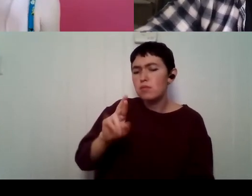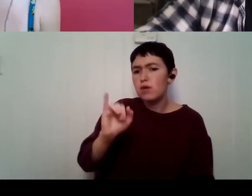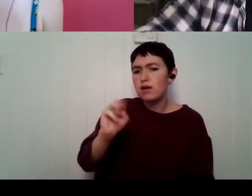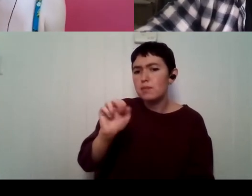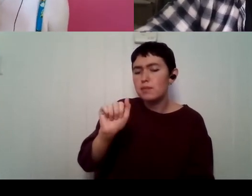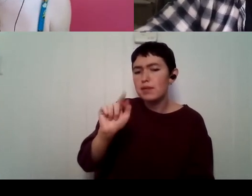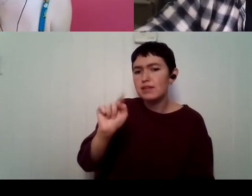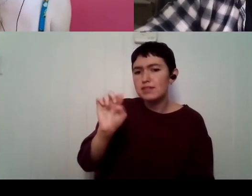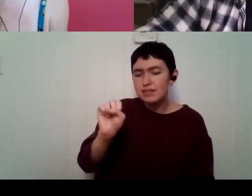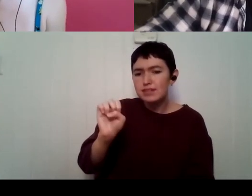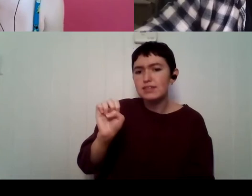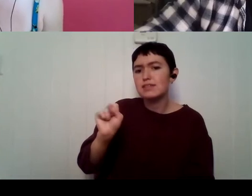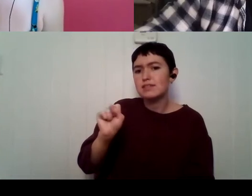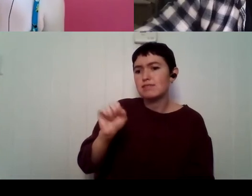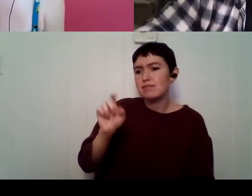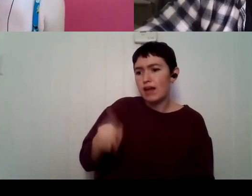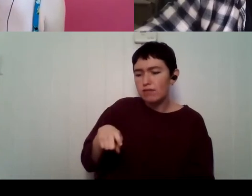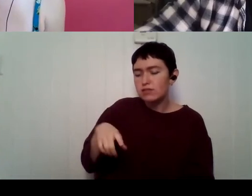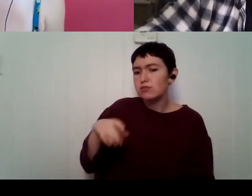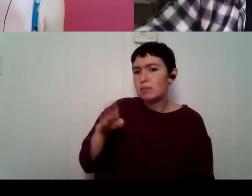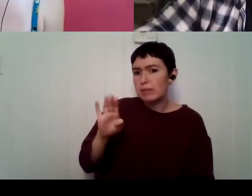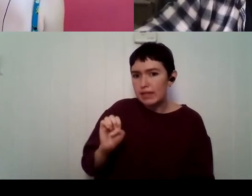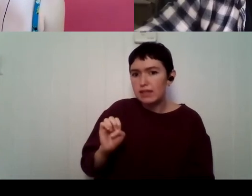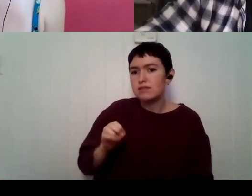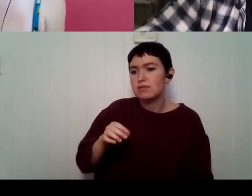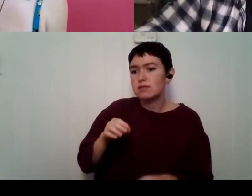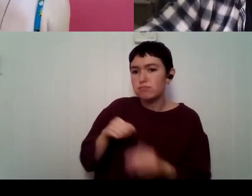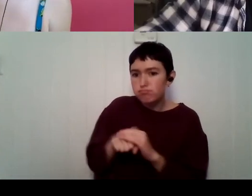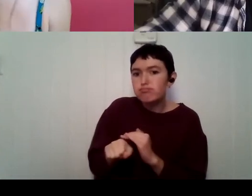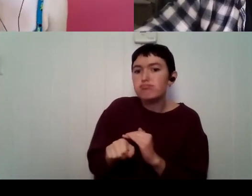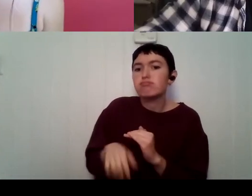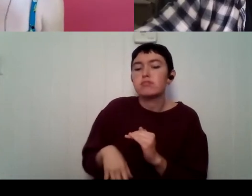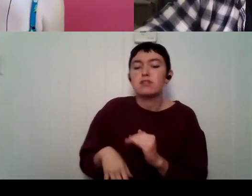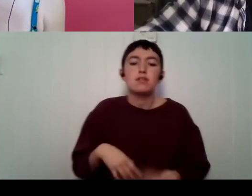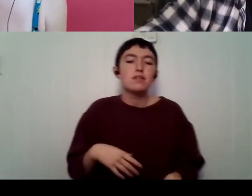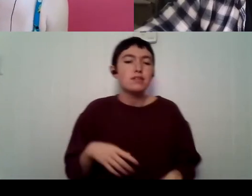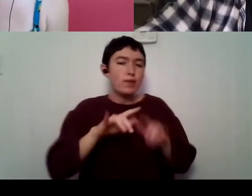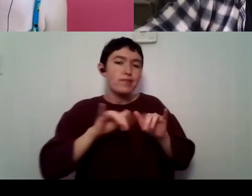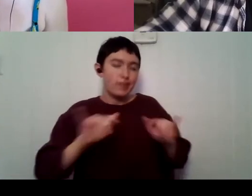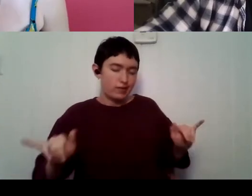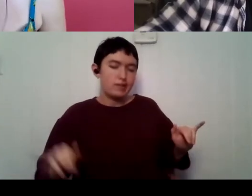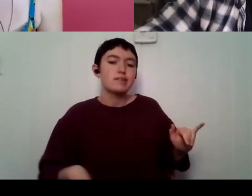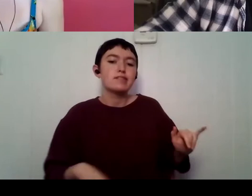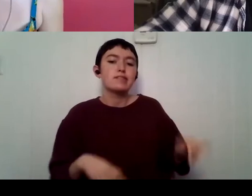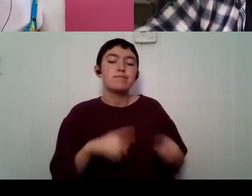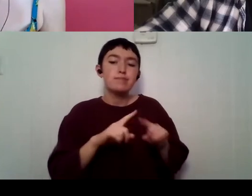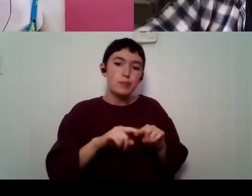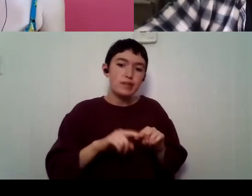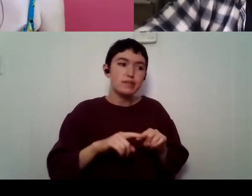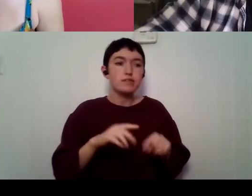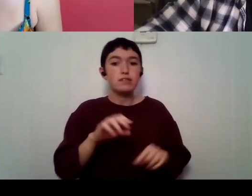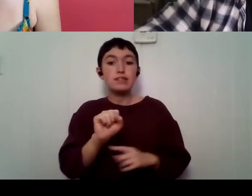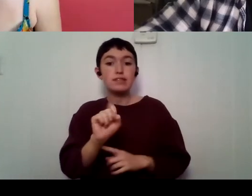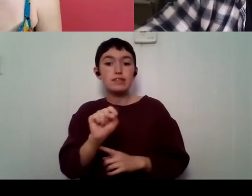question. It varies. So, and it varies. And also things like even status might affect where they are. If